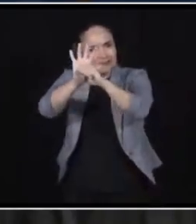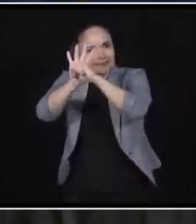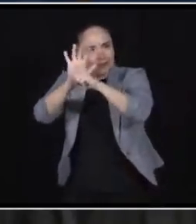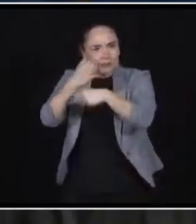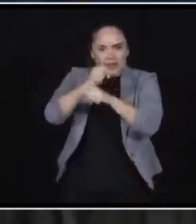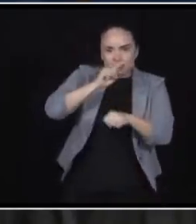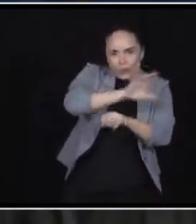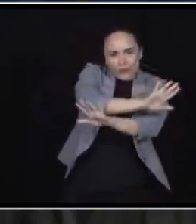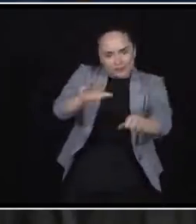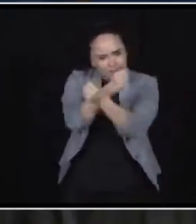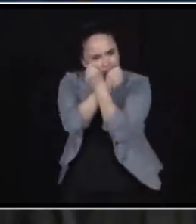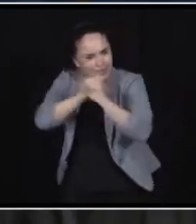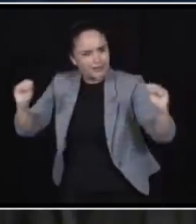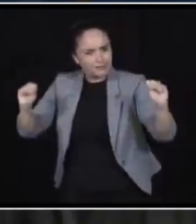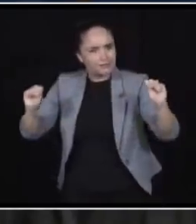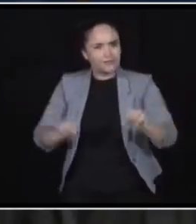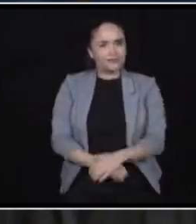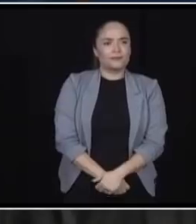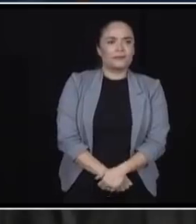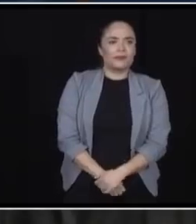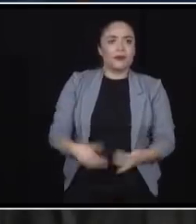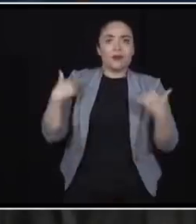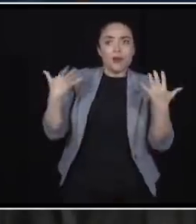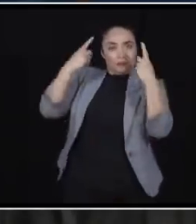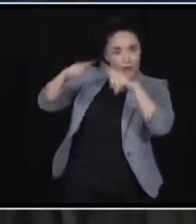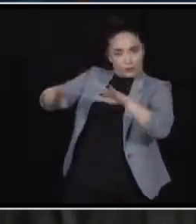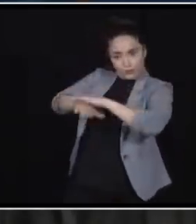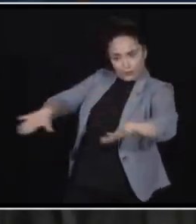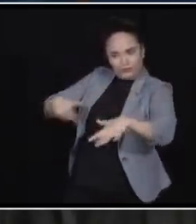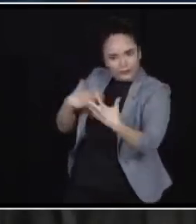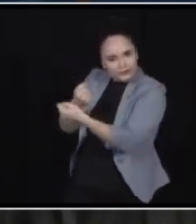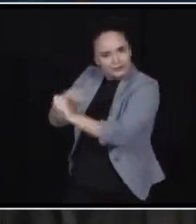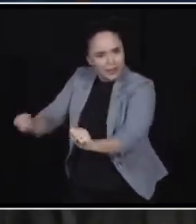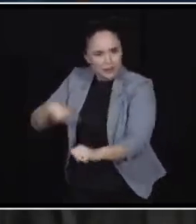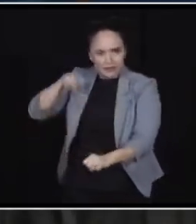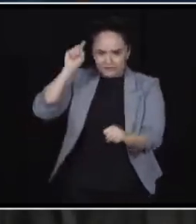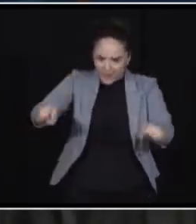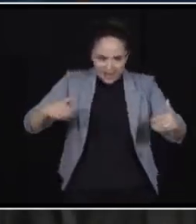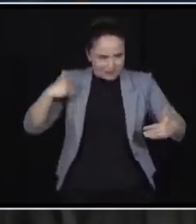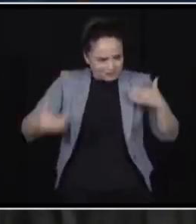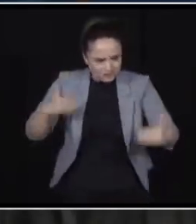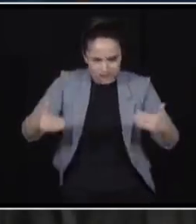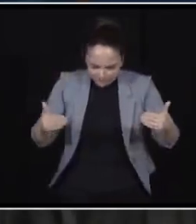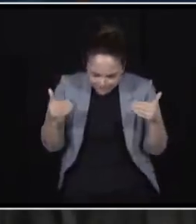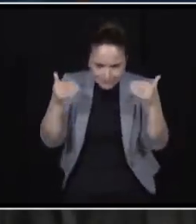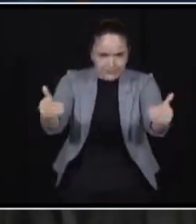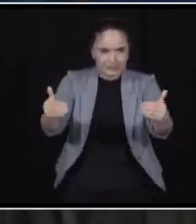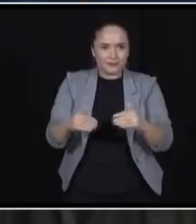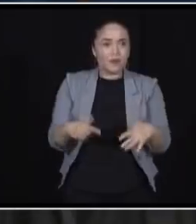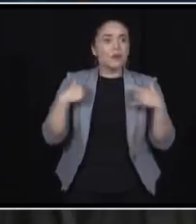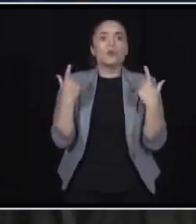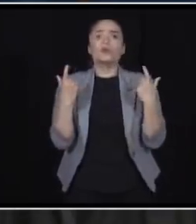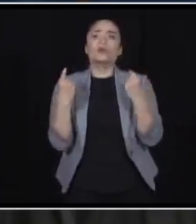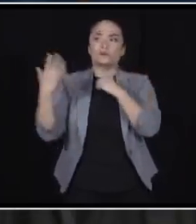safe, I will never take unnecessary risk. That's why, based on consultation with Dr. Williams and our health